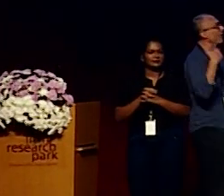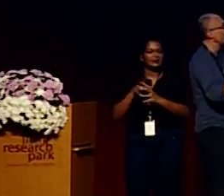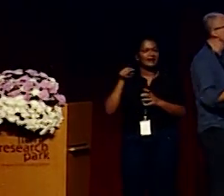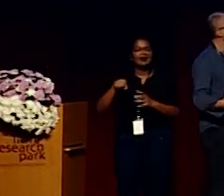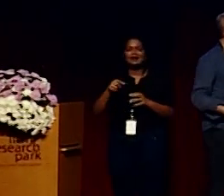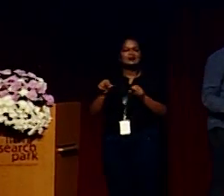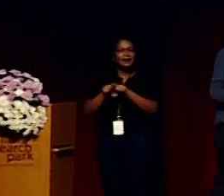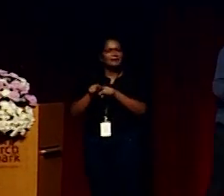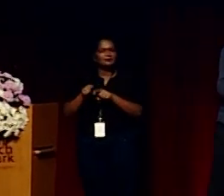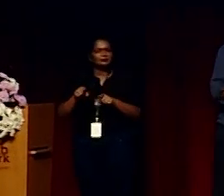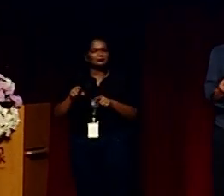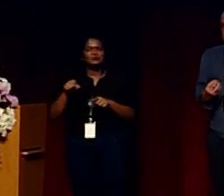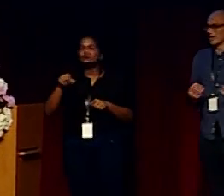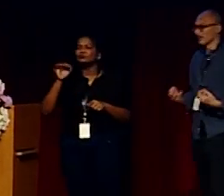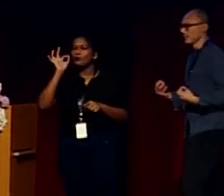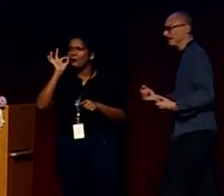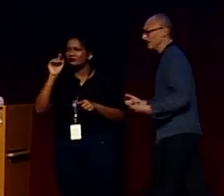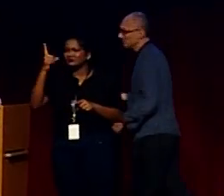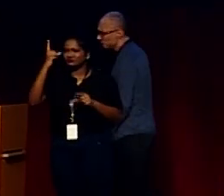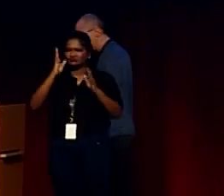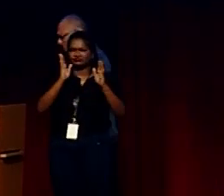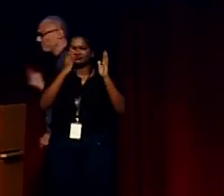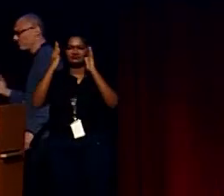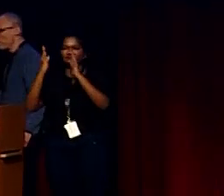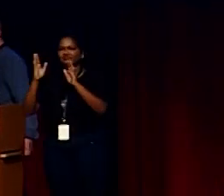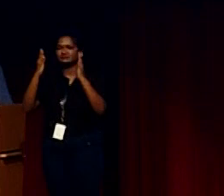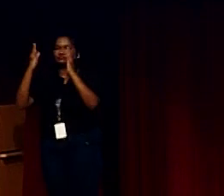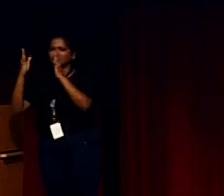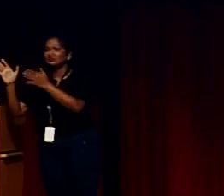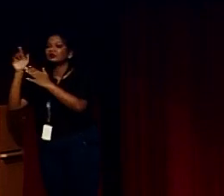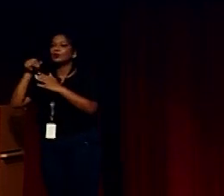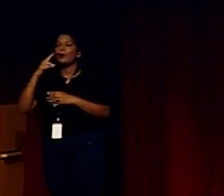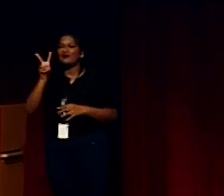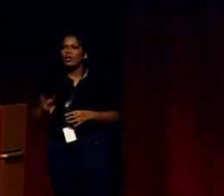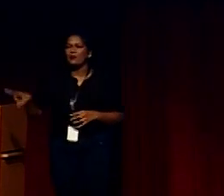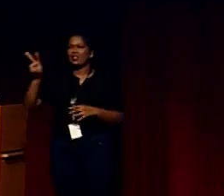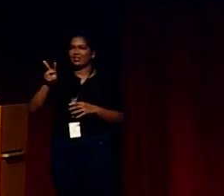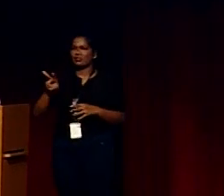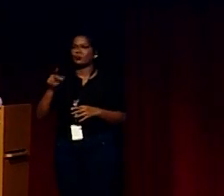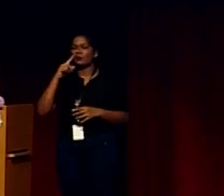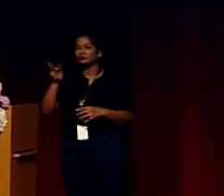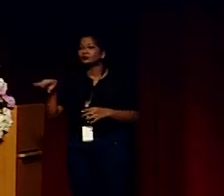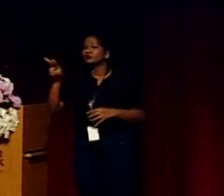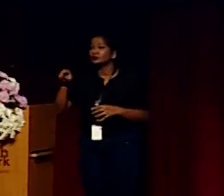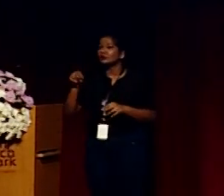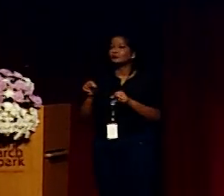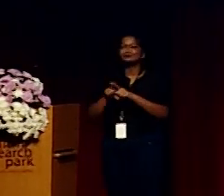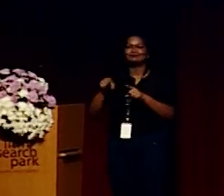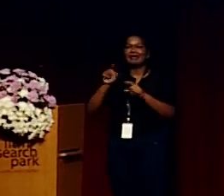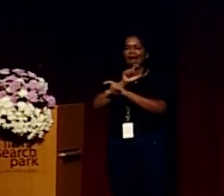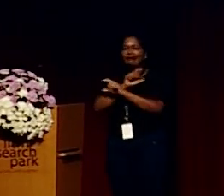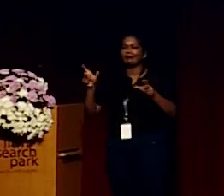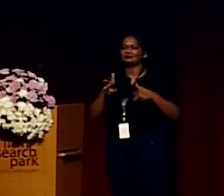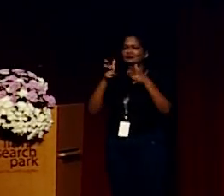we now have effectively a semantic valuable or valid interpretation